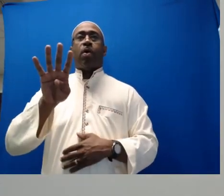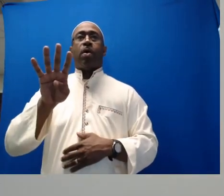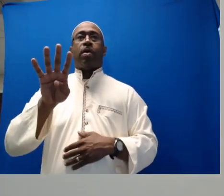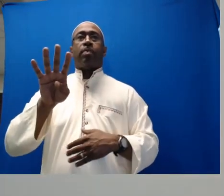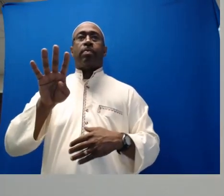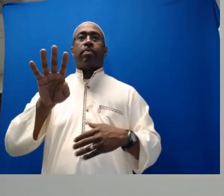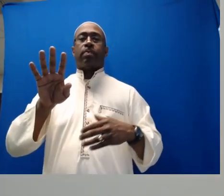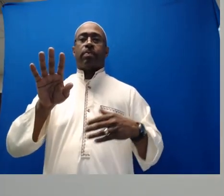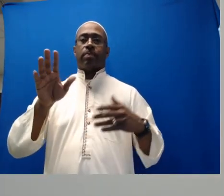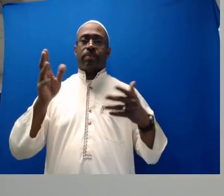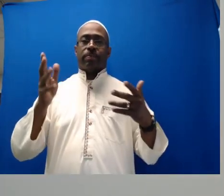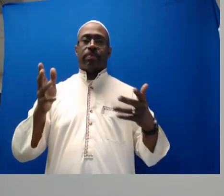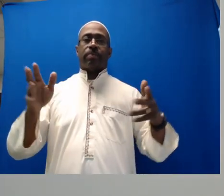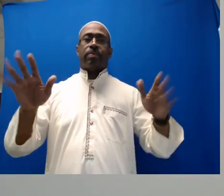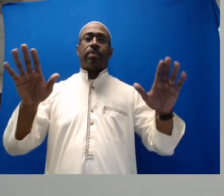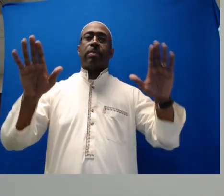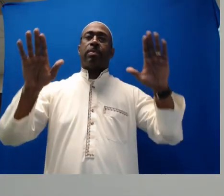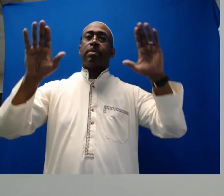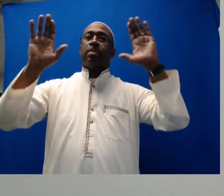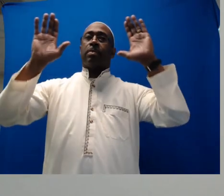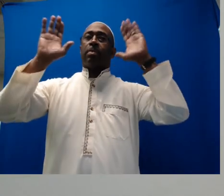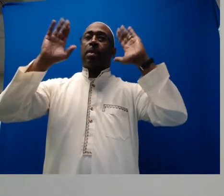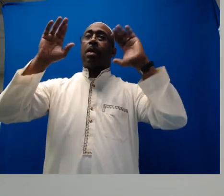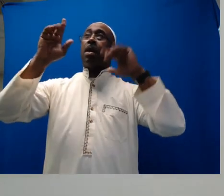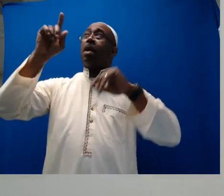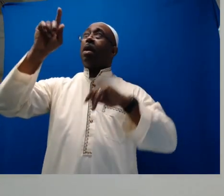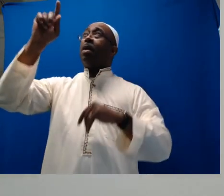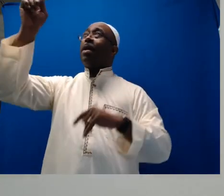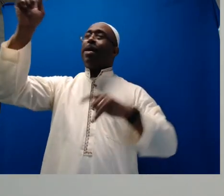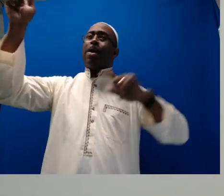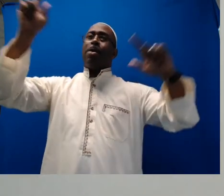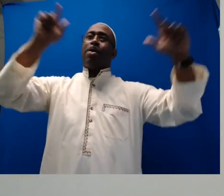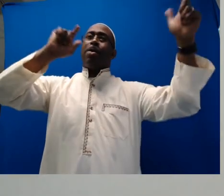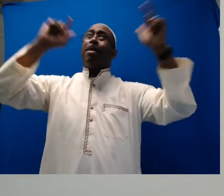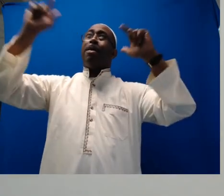Allahu akbar, Allahu akbar.